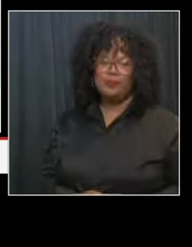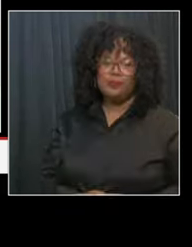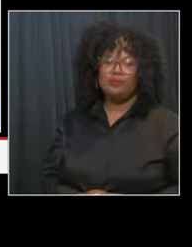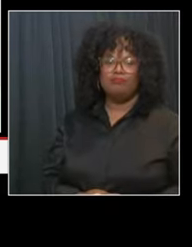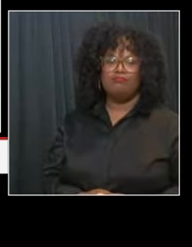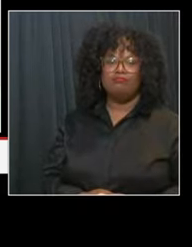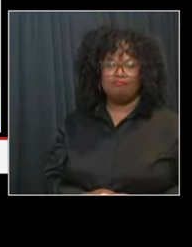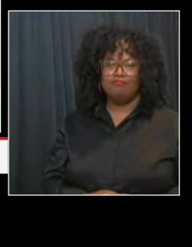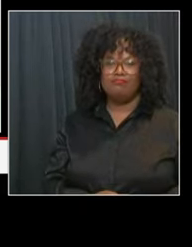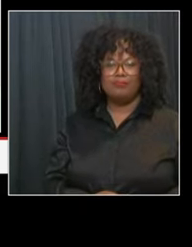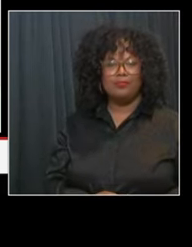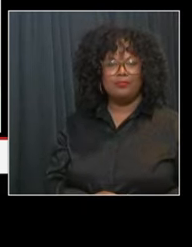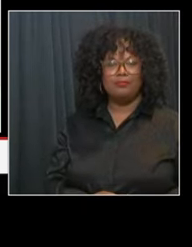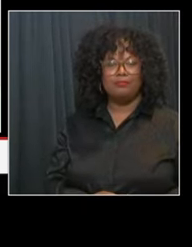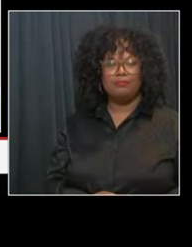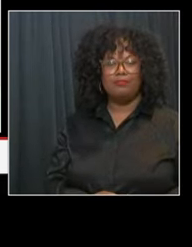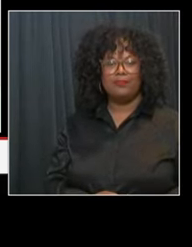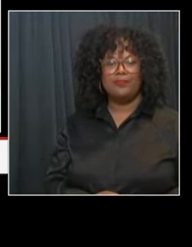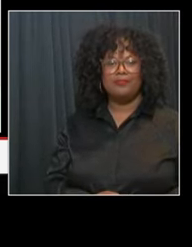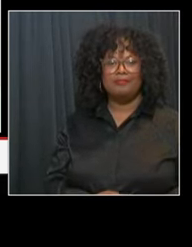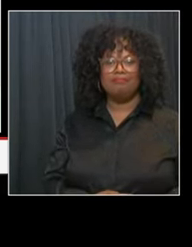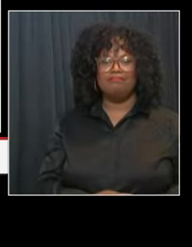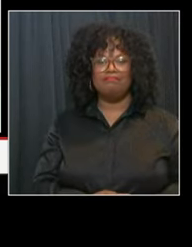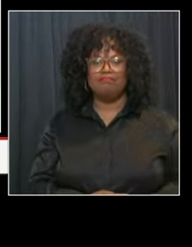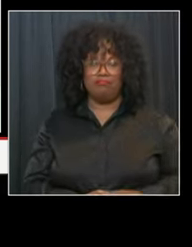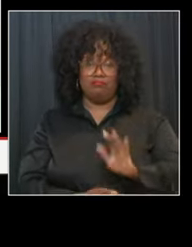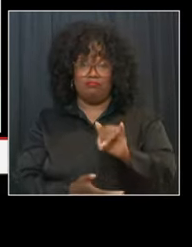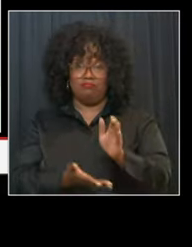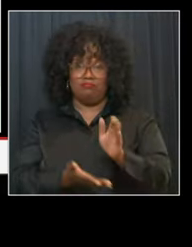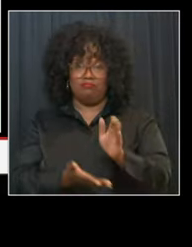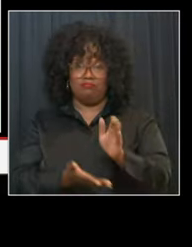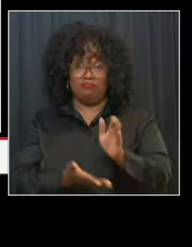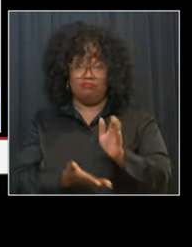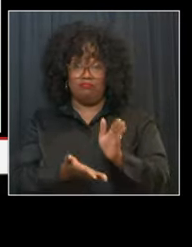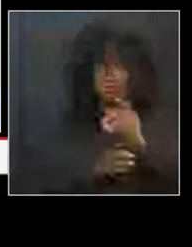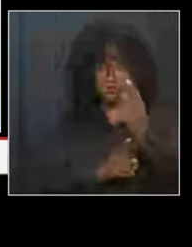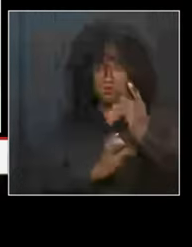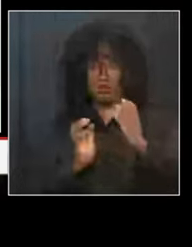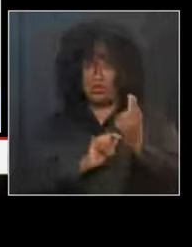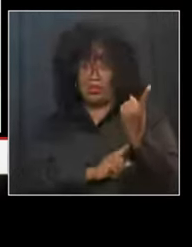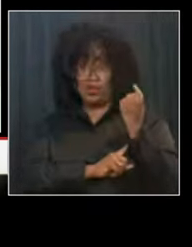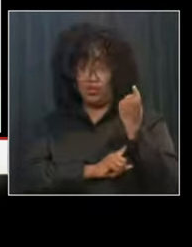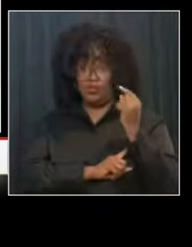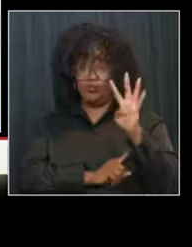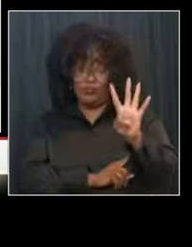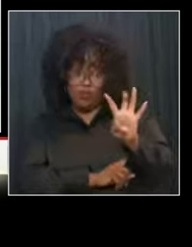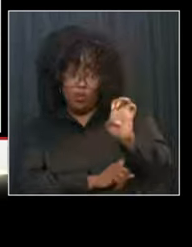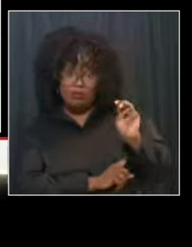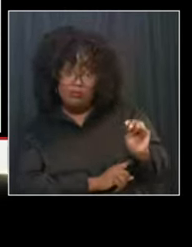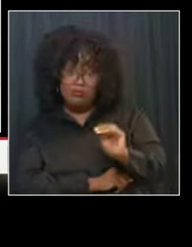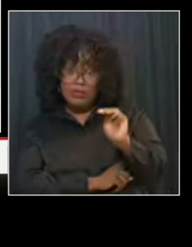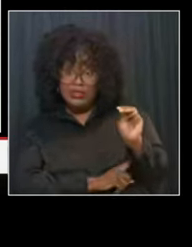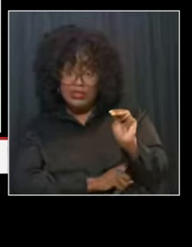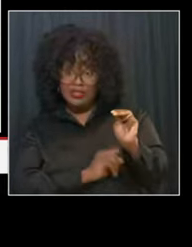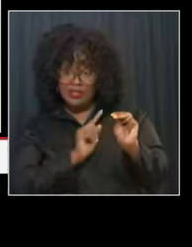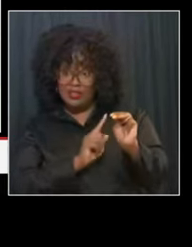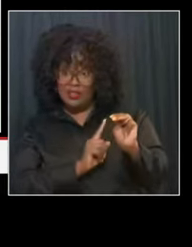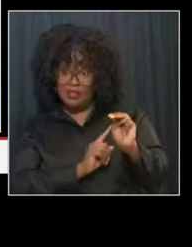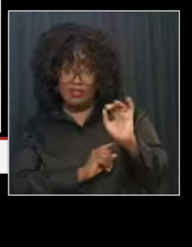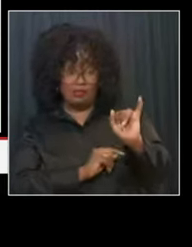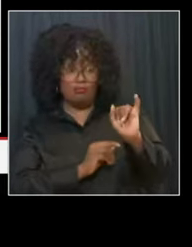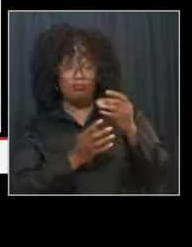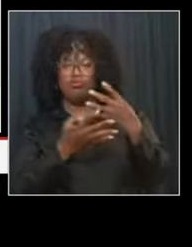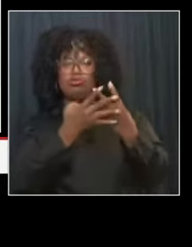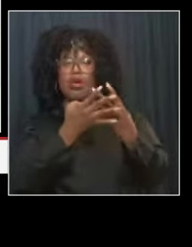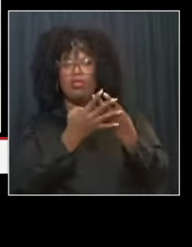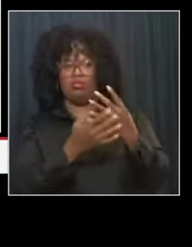was a jail line for about almost $400 million. As the planning process has wrapped up,